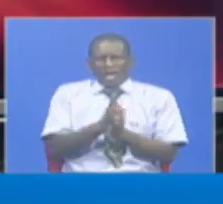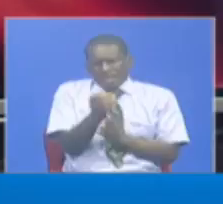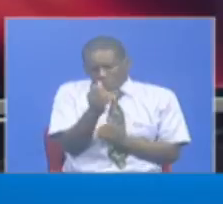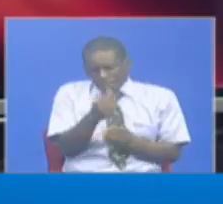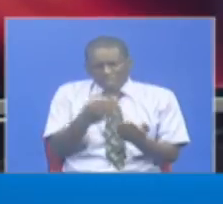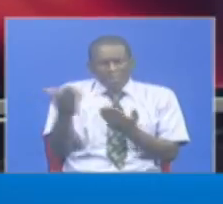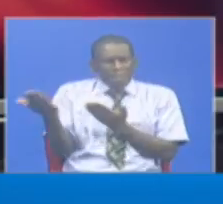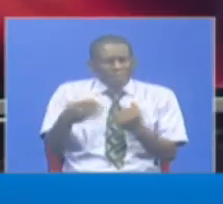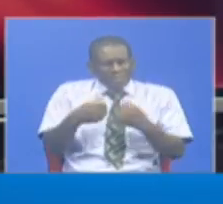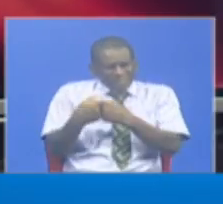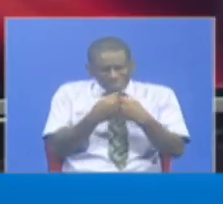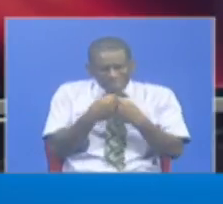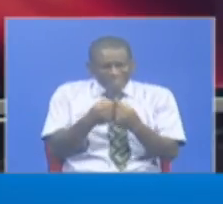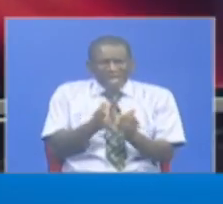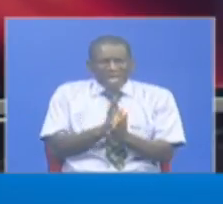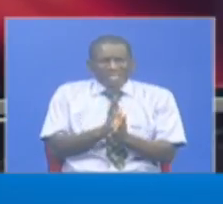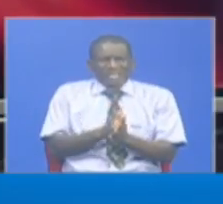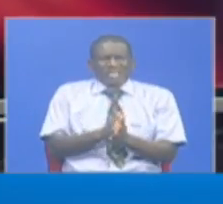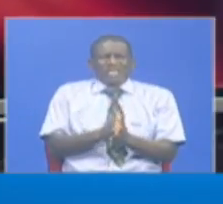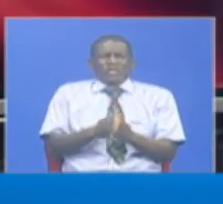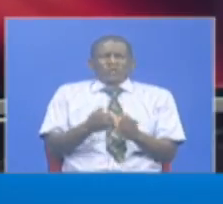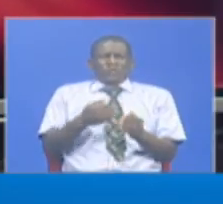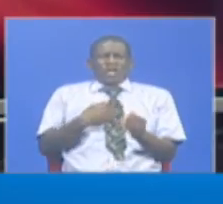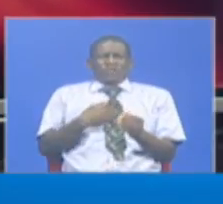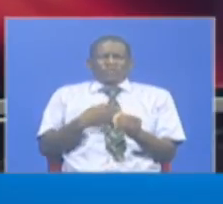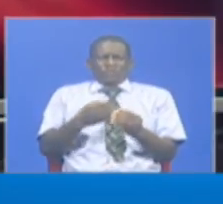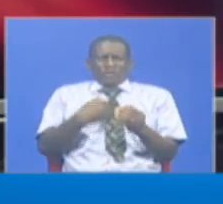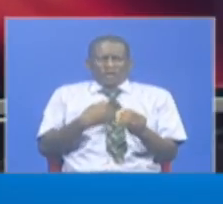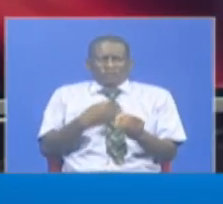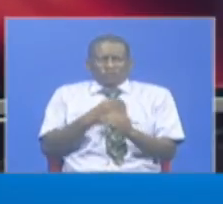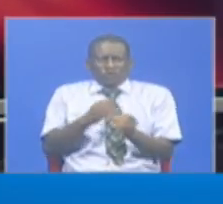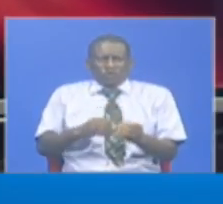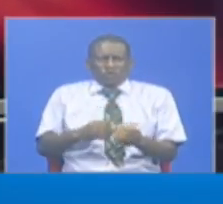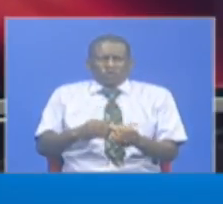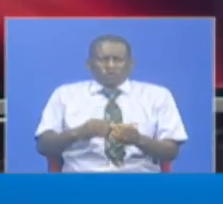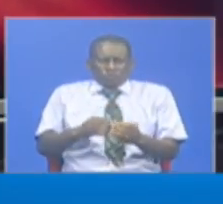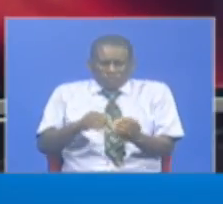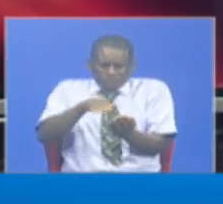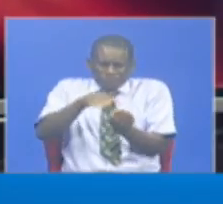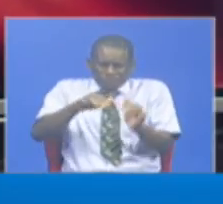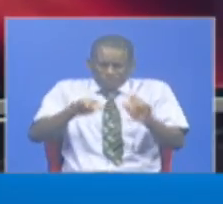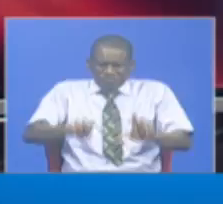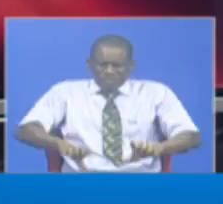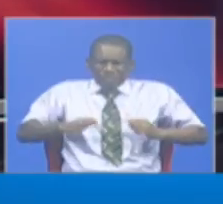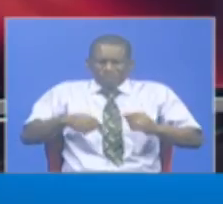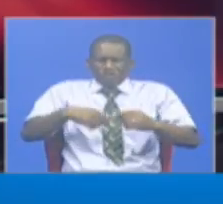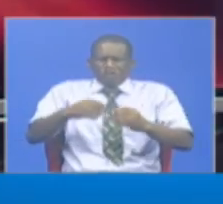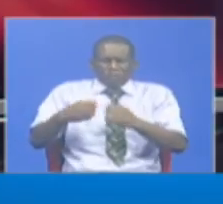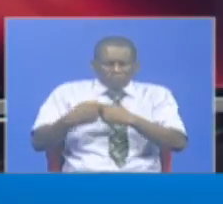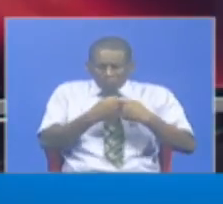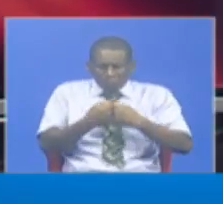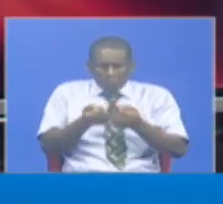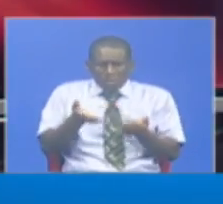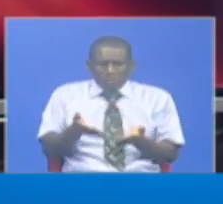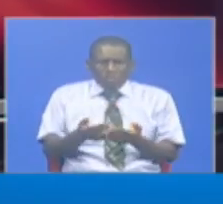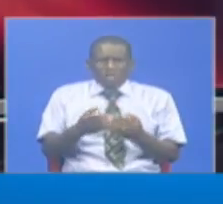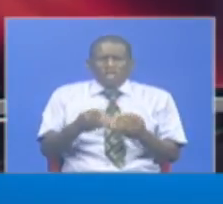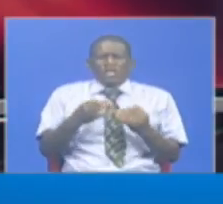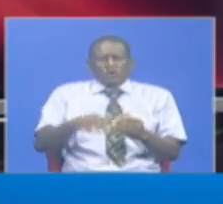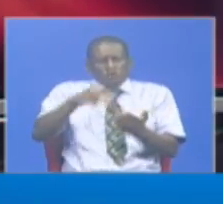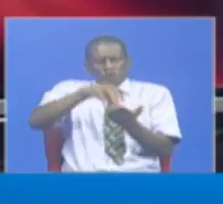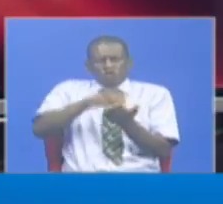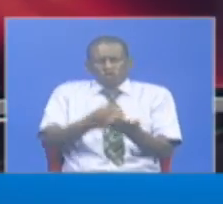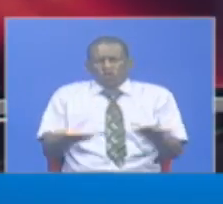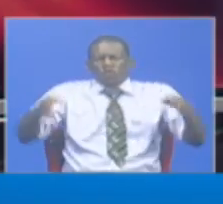and strains accentuated by cramped and confined livings. Now, conditions of lockdown have